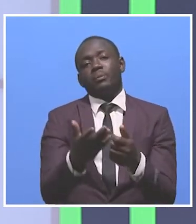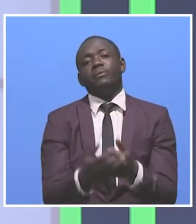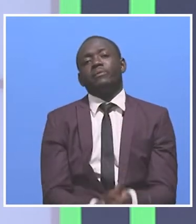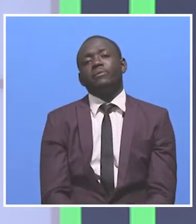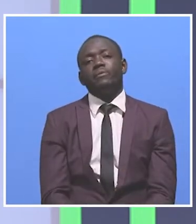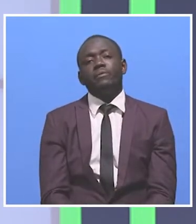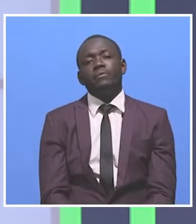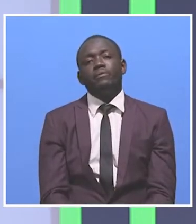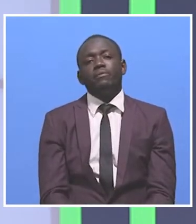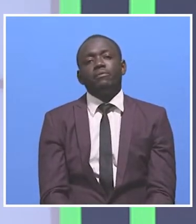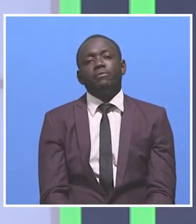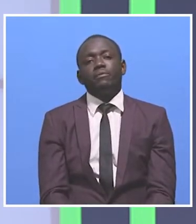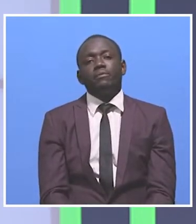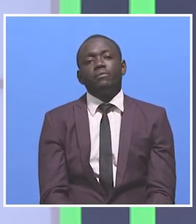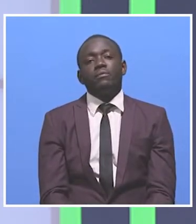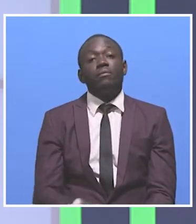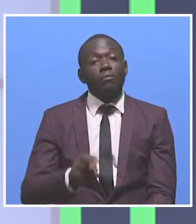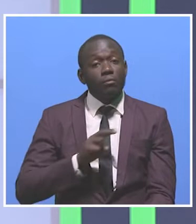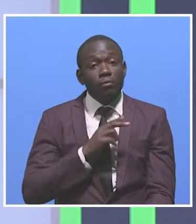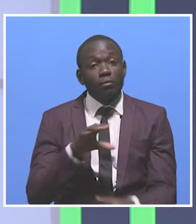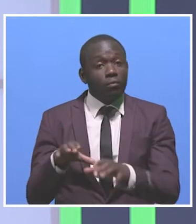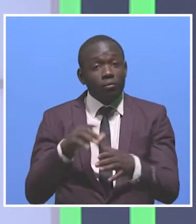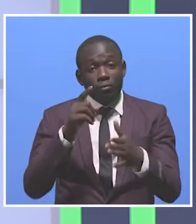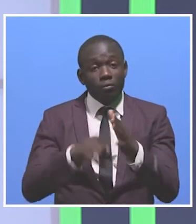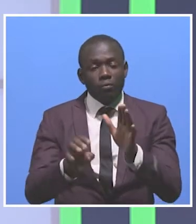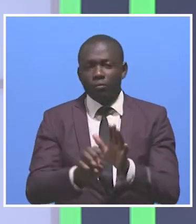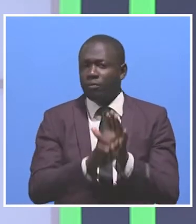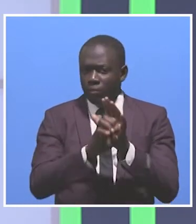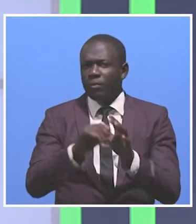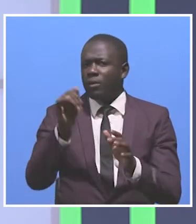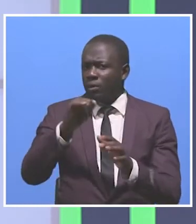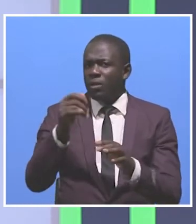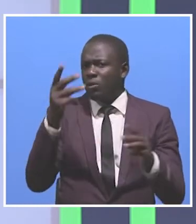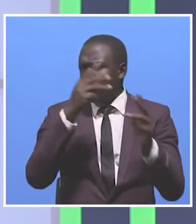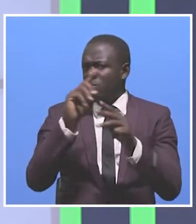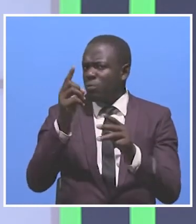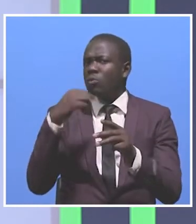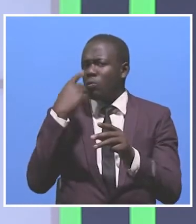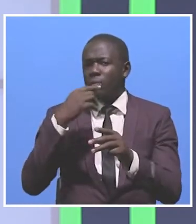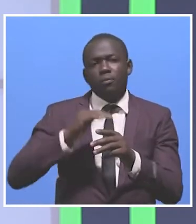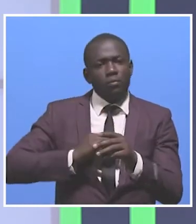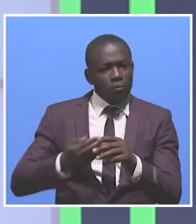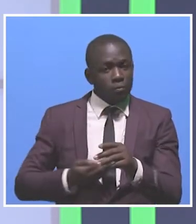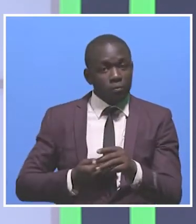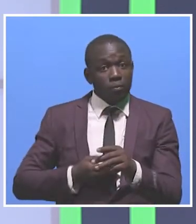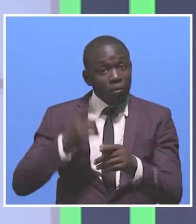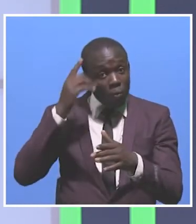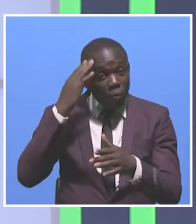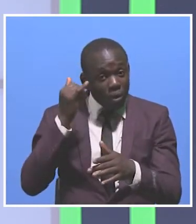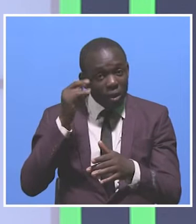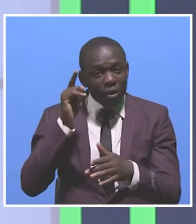we usually do, for example, we know that the actual consenting will be done by the woman because it's happening in her